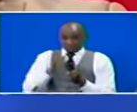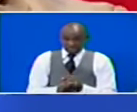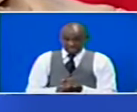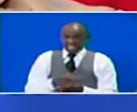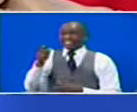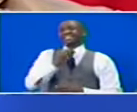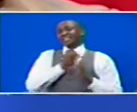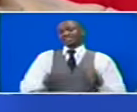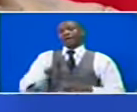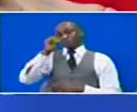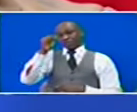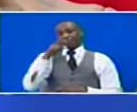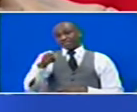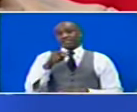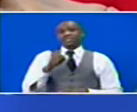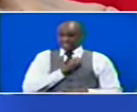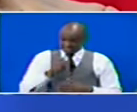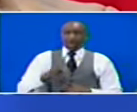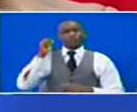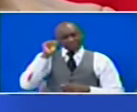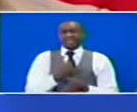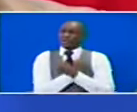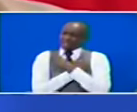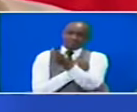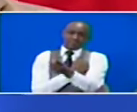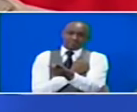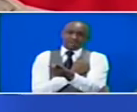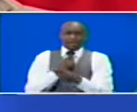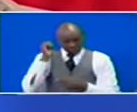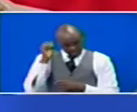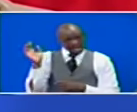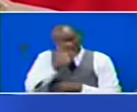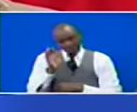is, he should know we still love him as a party.